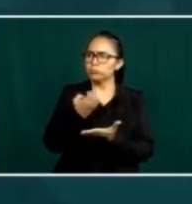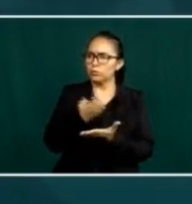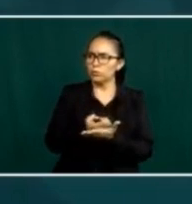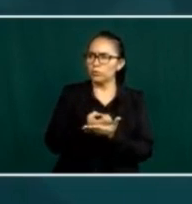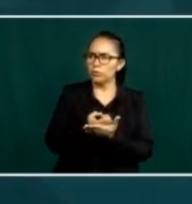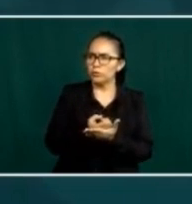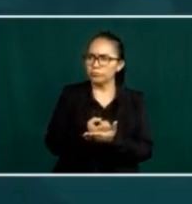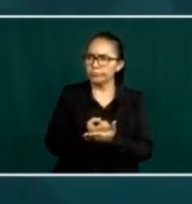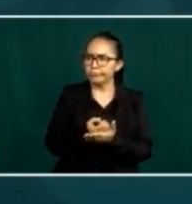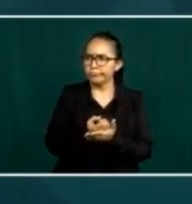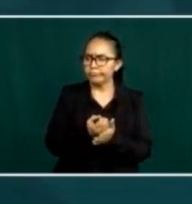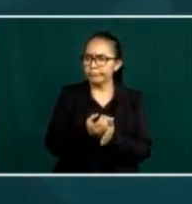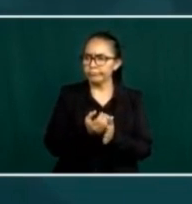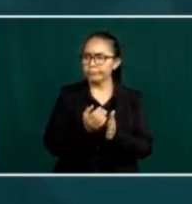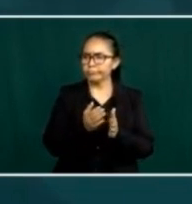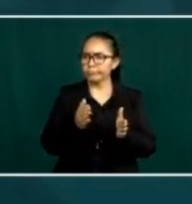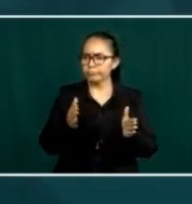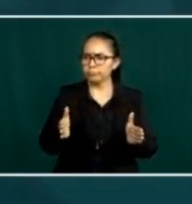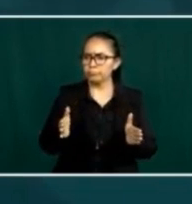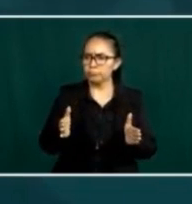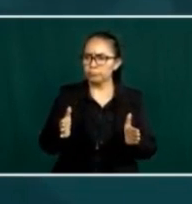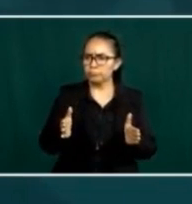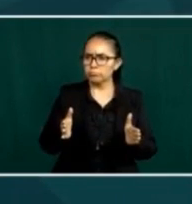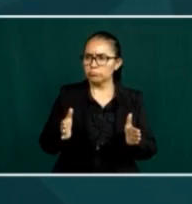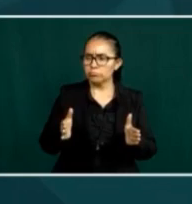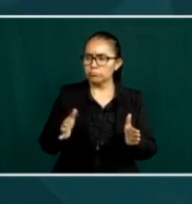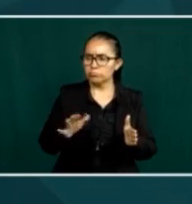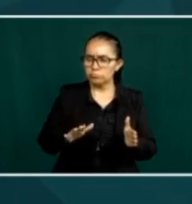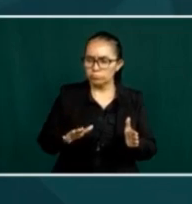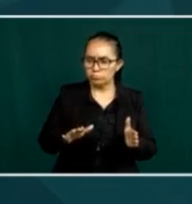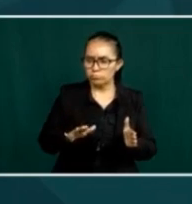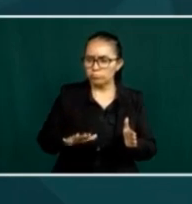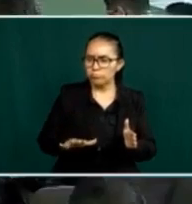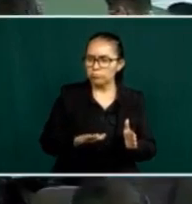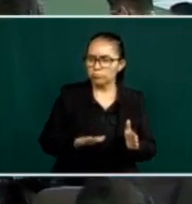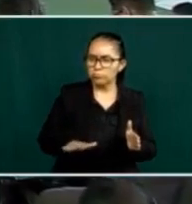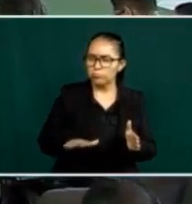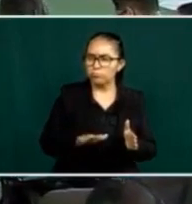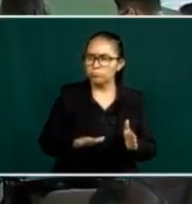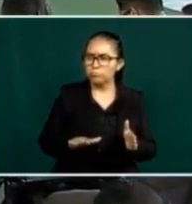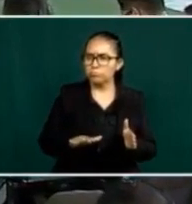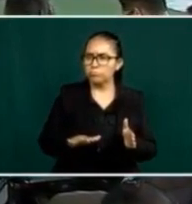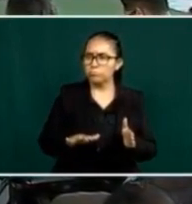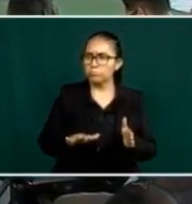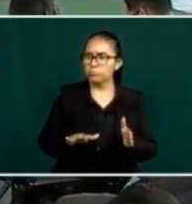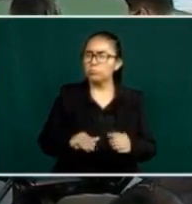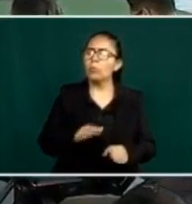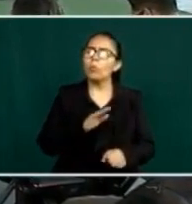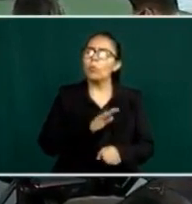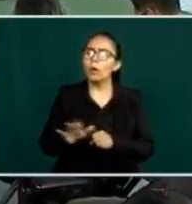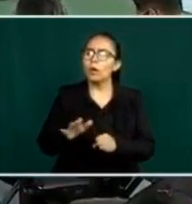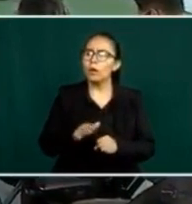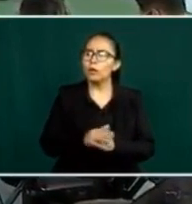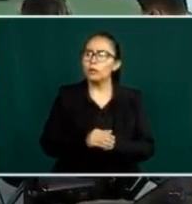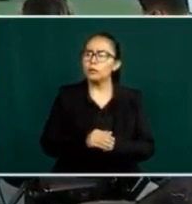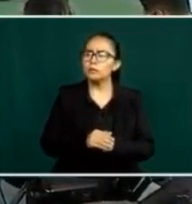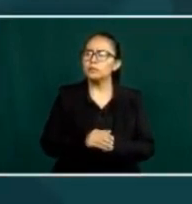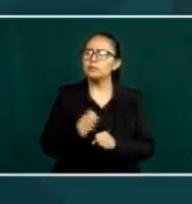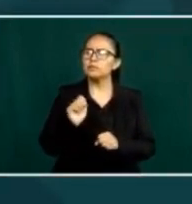The little bit that the economy grew was kept in a few little hands.